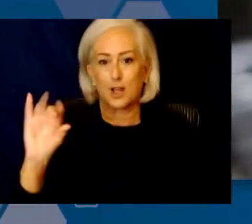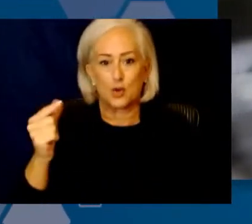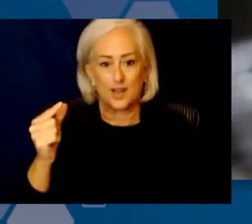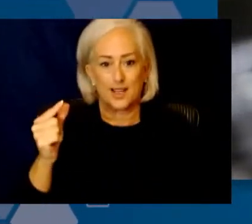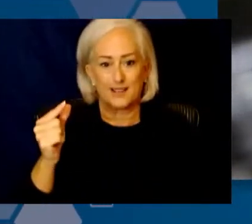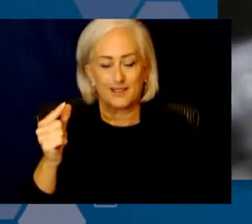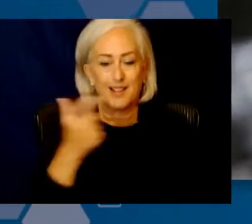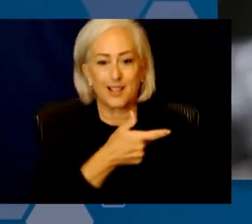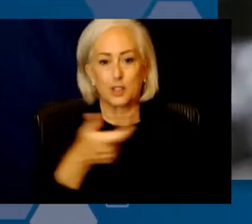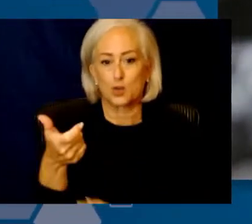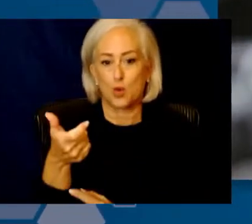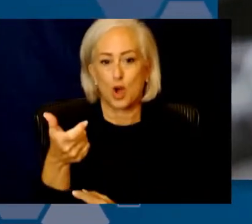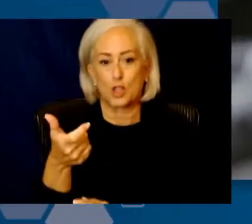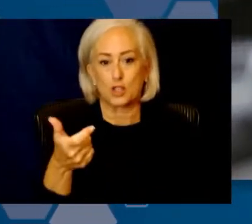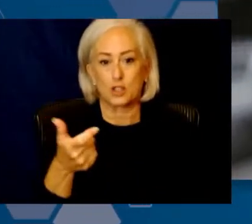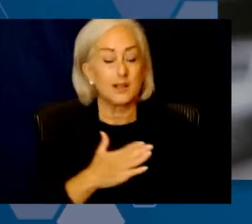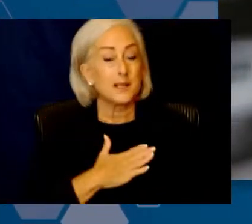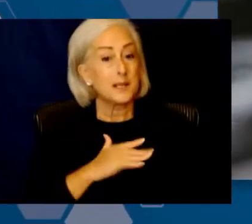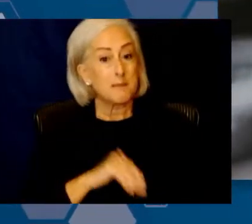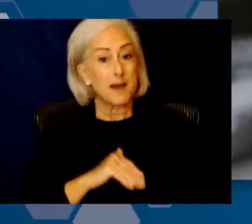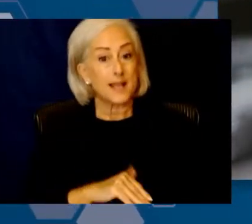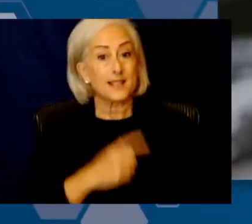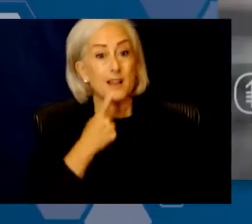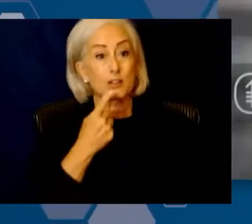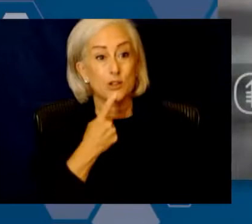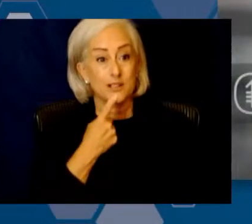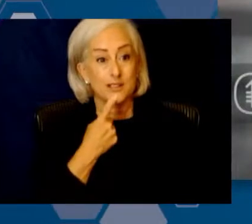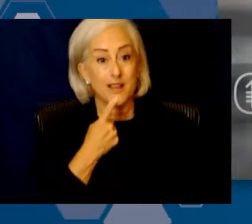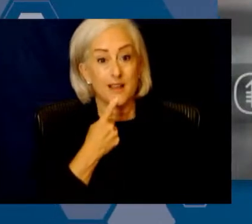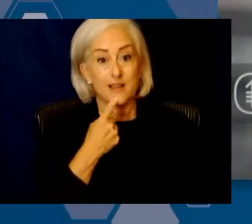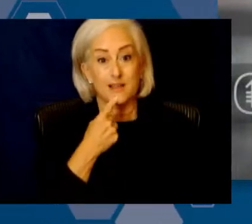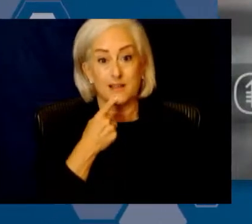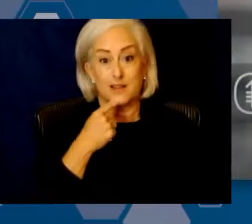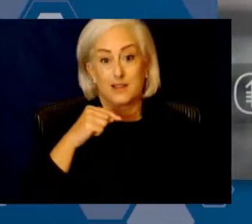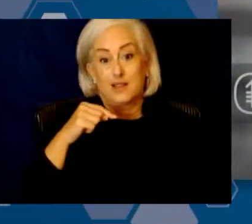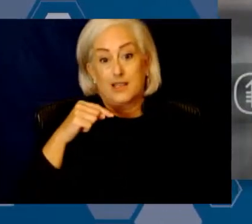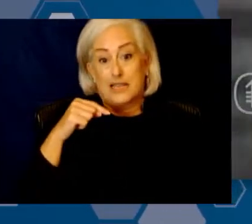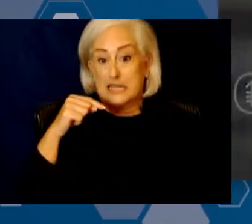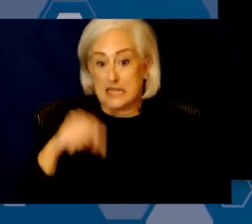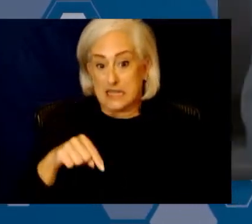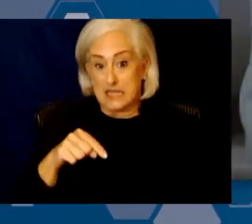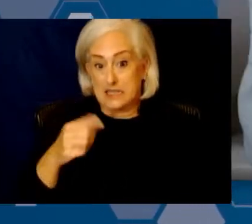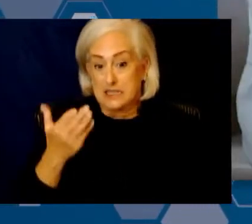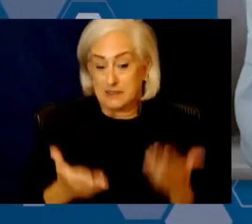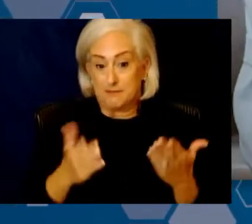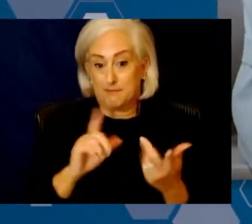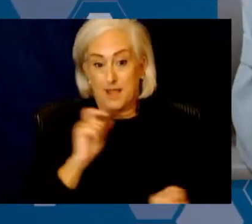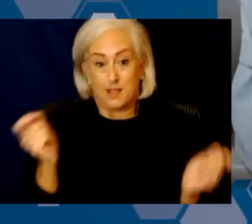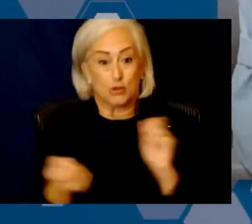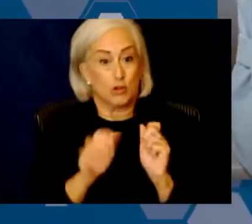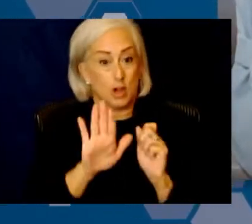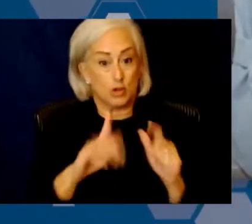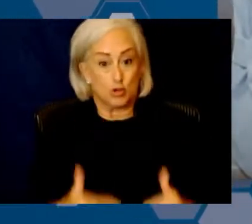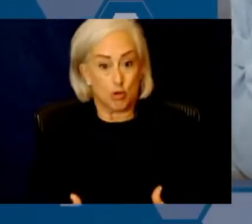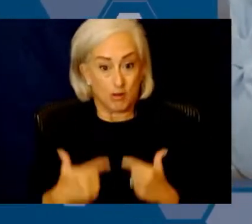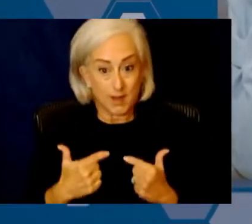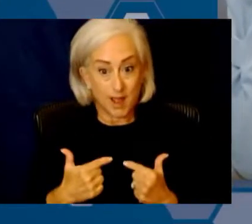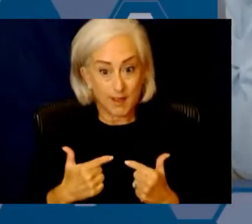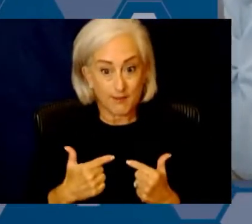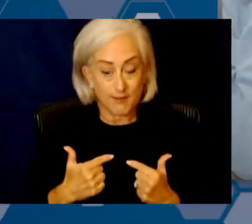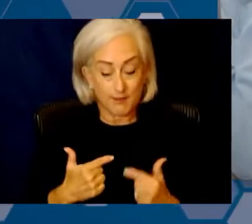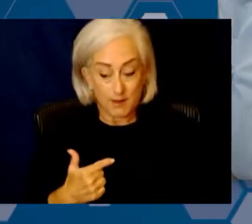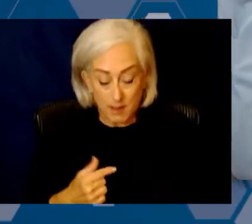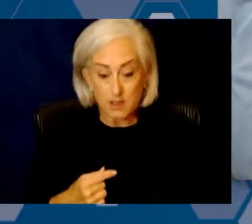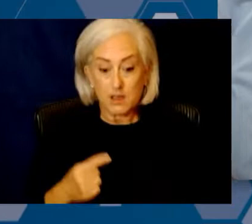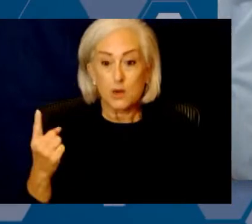My doctor told me that this is something could possibly change your whole life. When I originally got the news that I was not going to